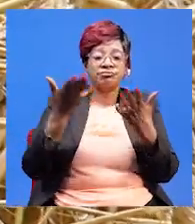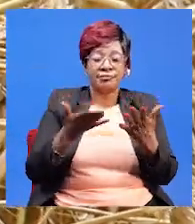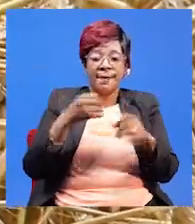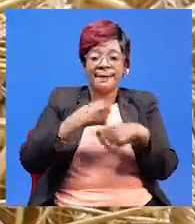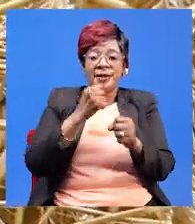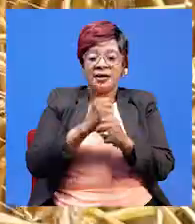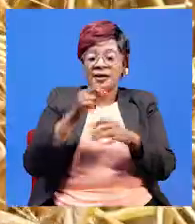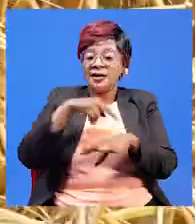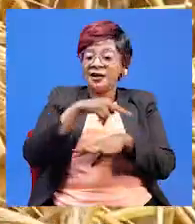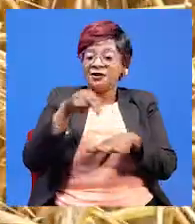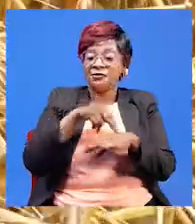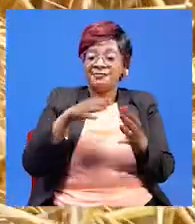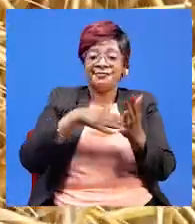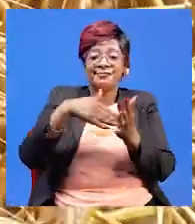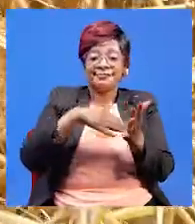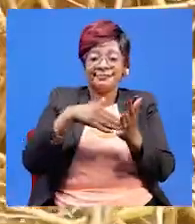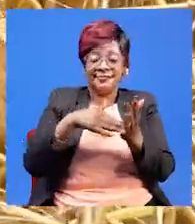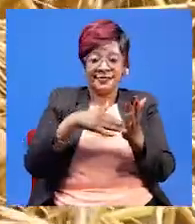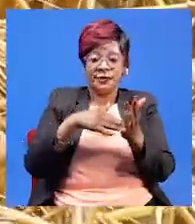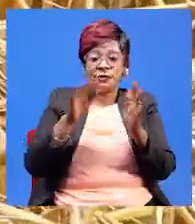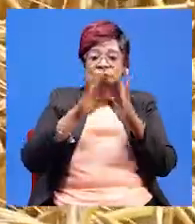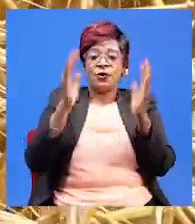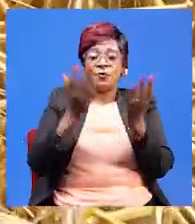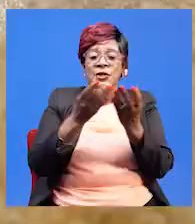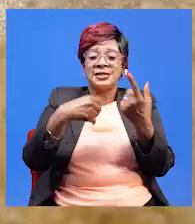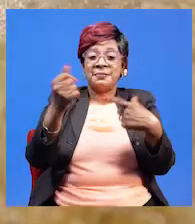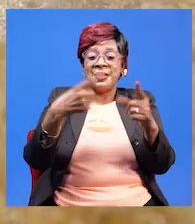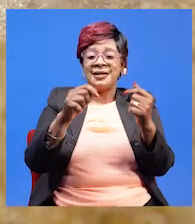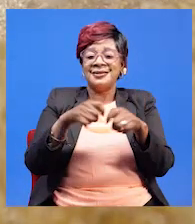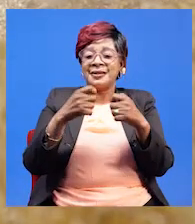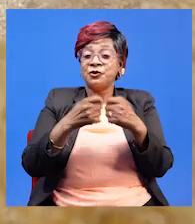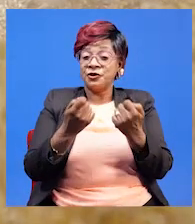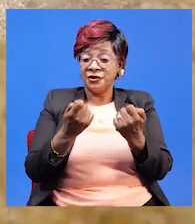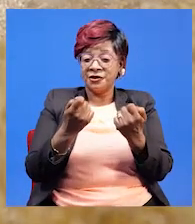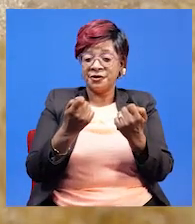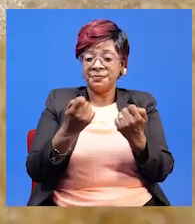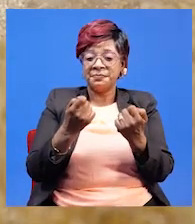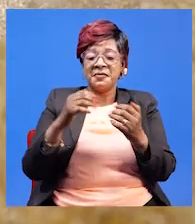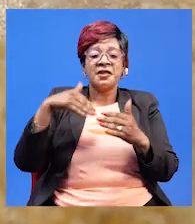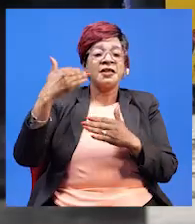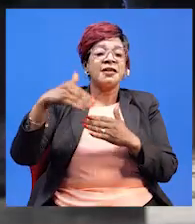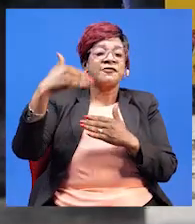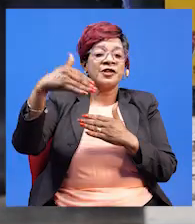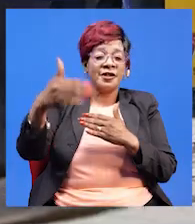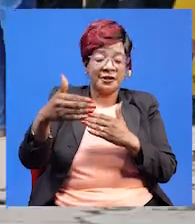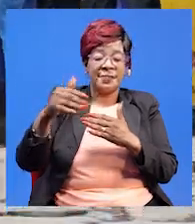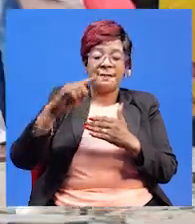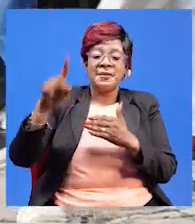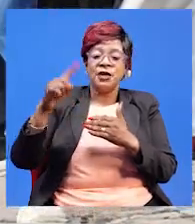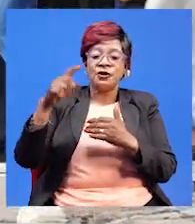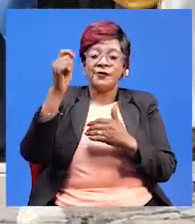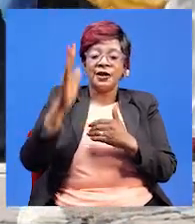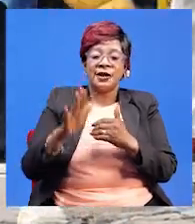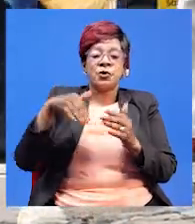the nation vulnerable to global price shocks and supply disruptions. Every day, millions of